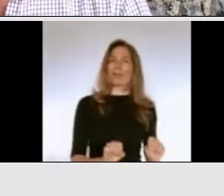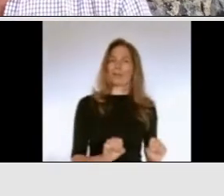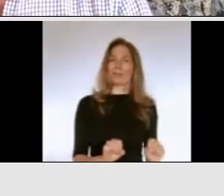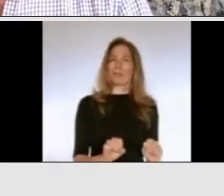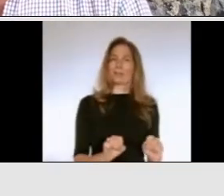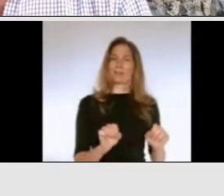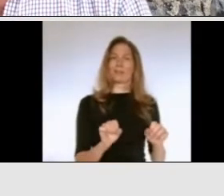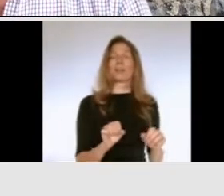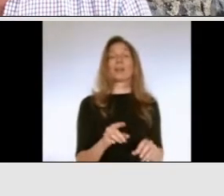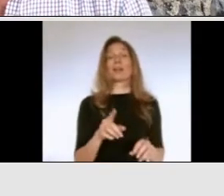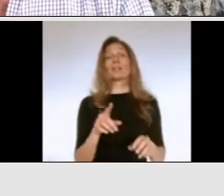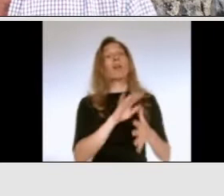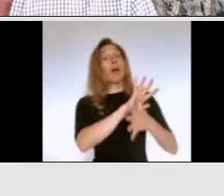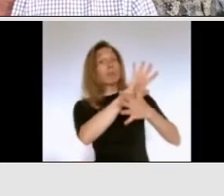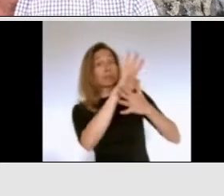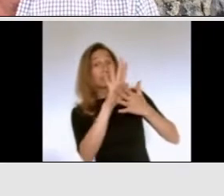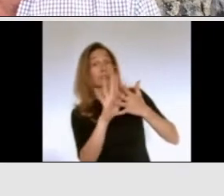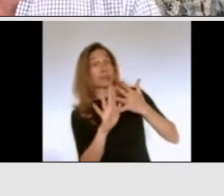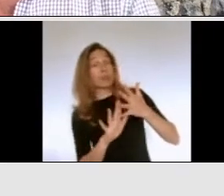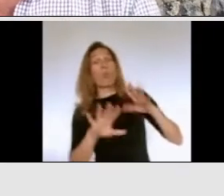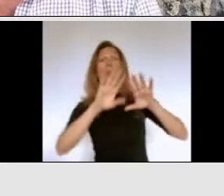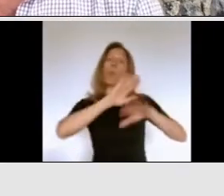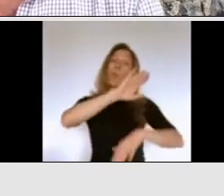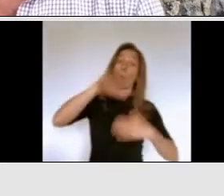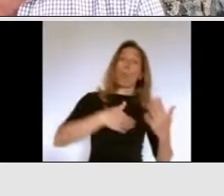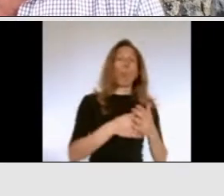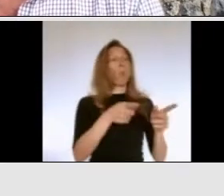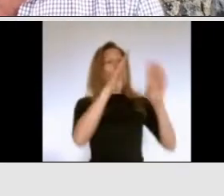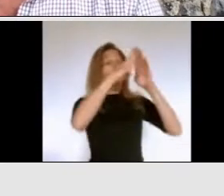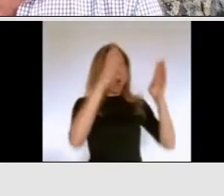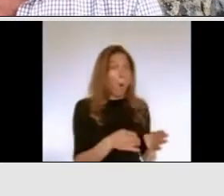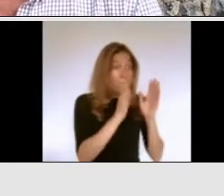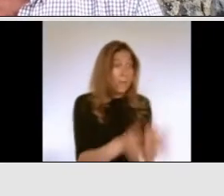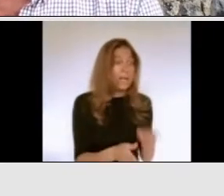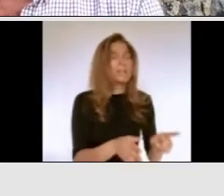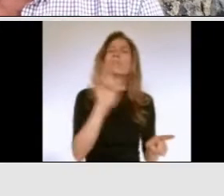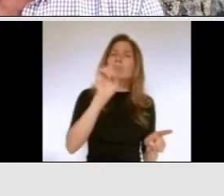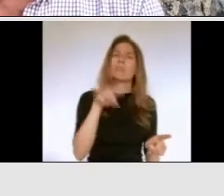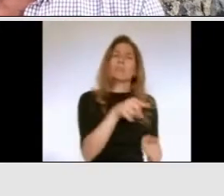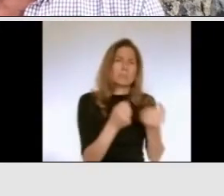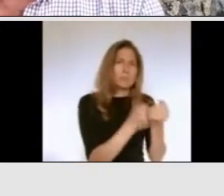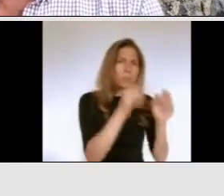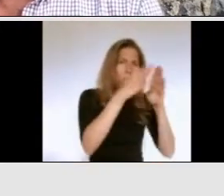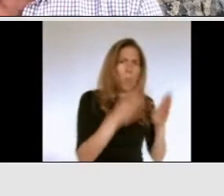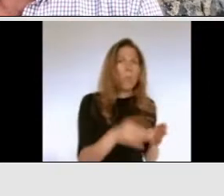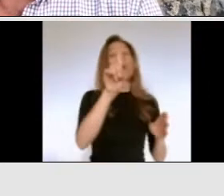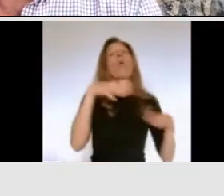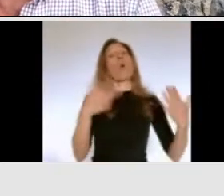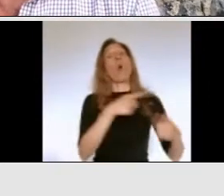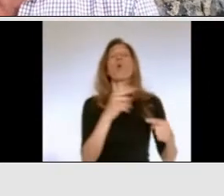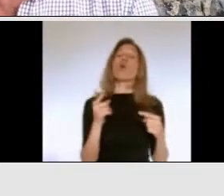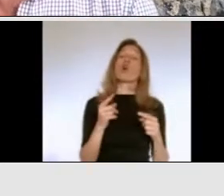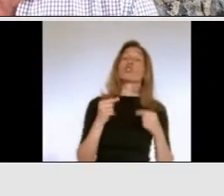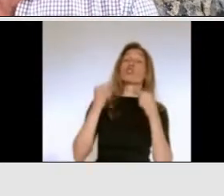And it's not all in the home, because we're very aware that many older people want to travel across